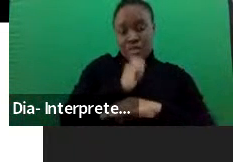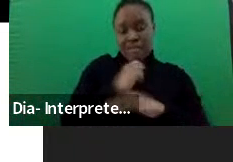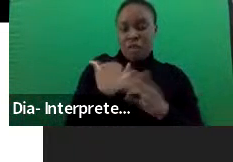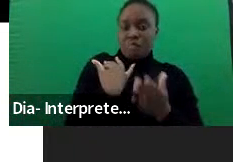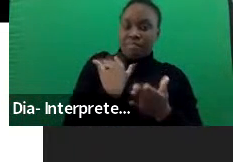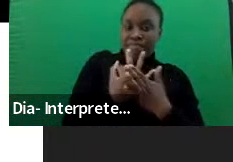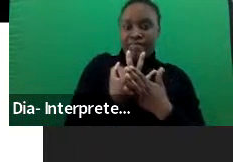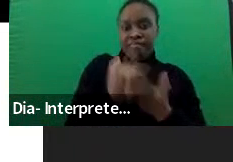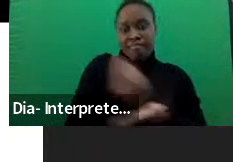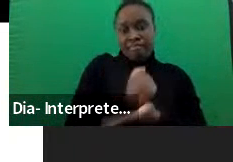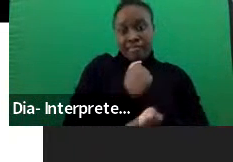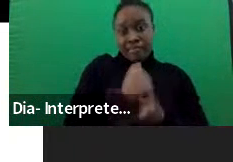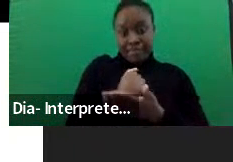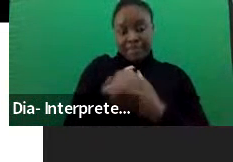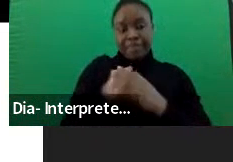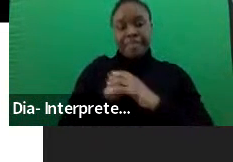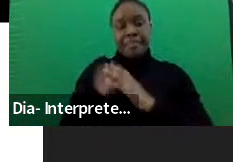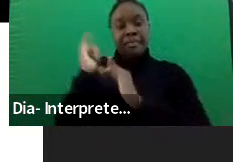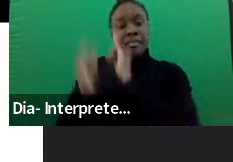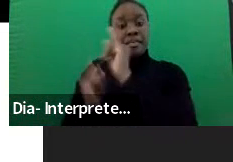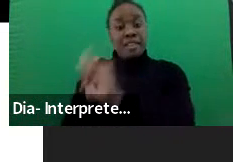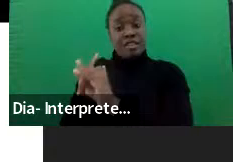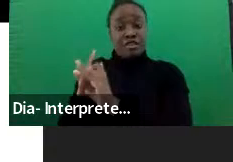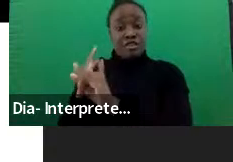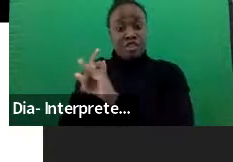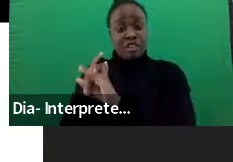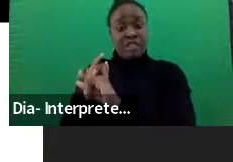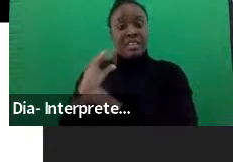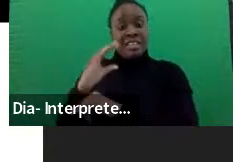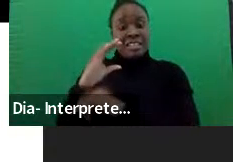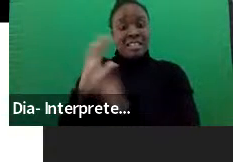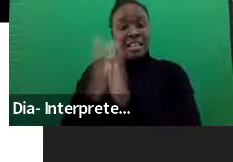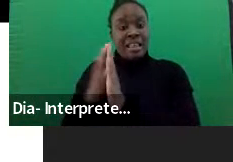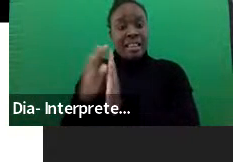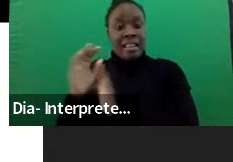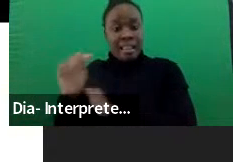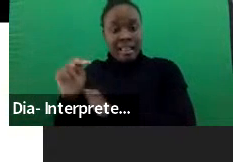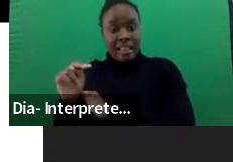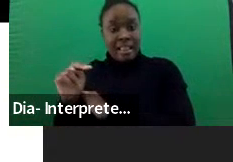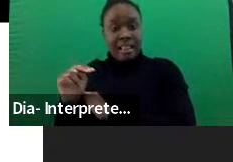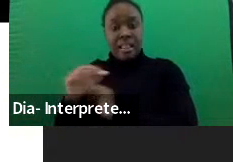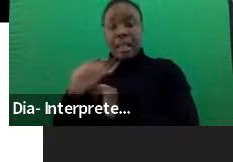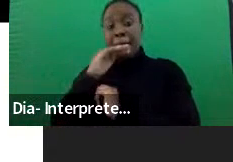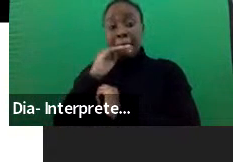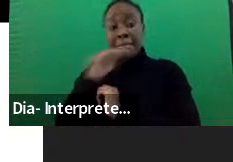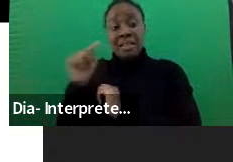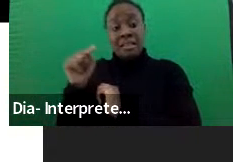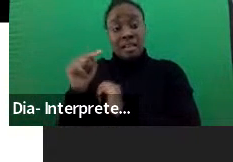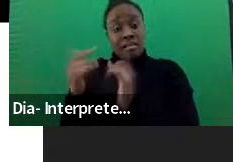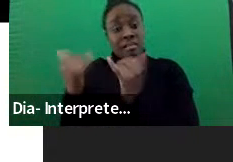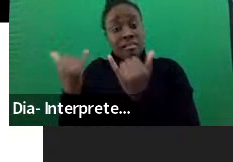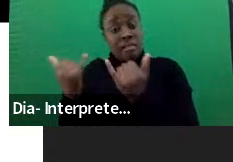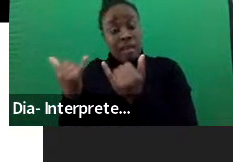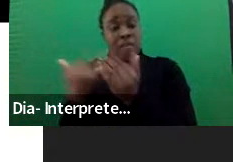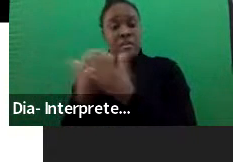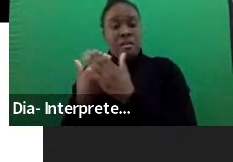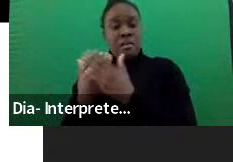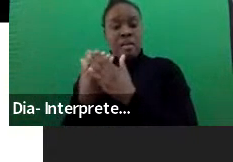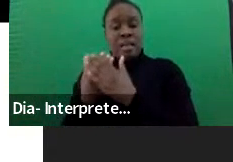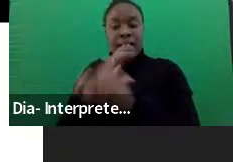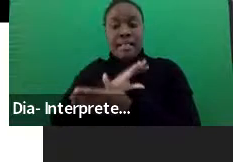The international carriers for both sea and air may not currently be in a possession of a customs client